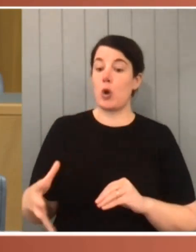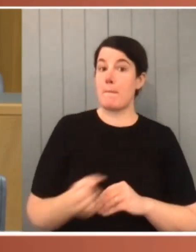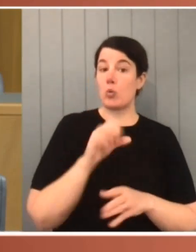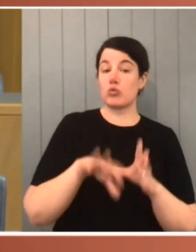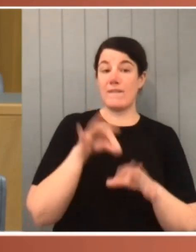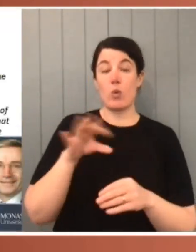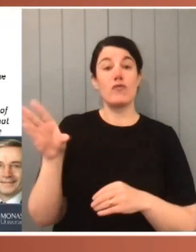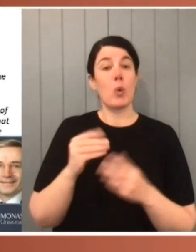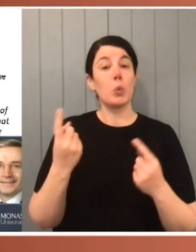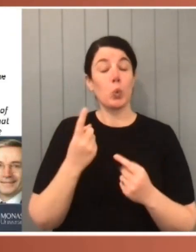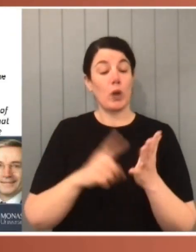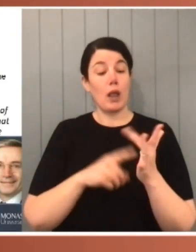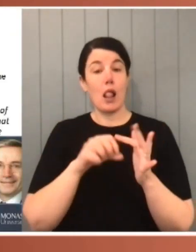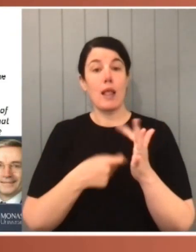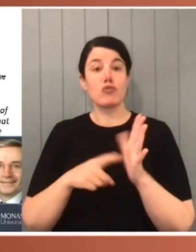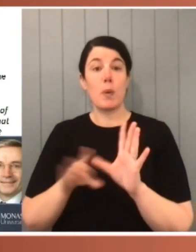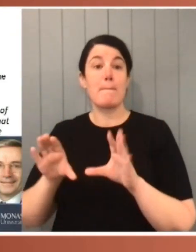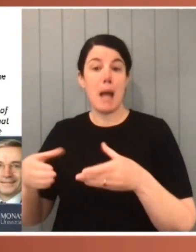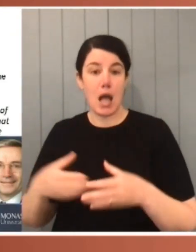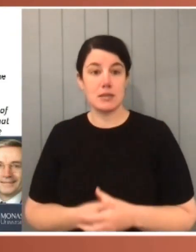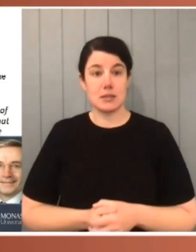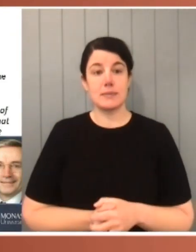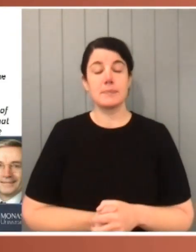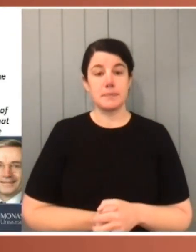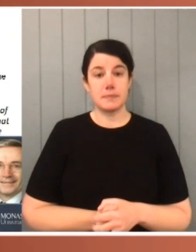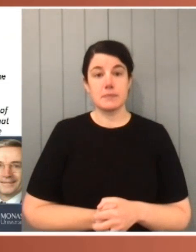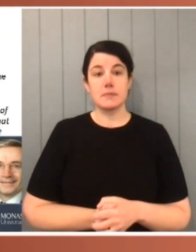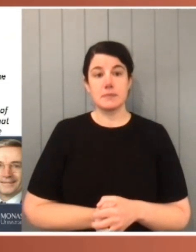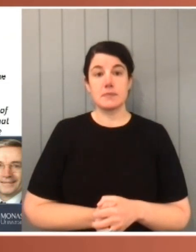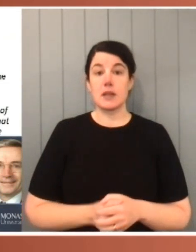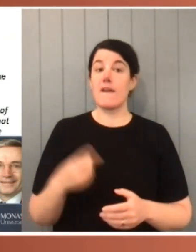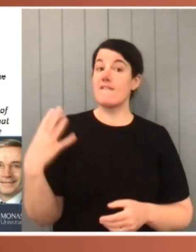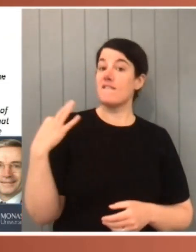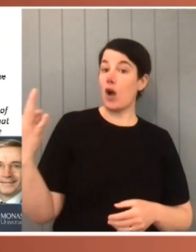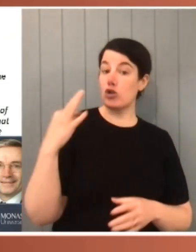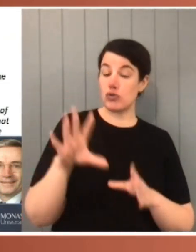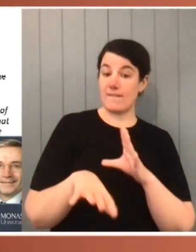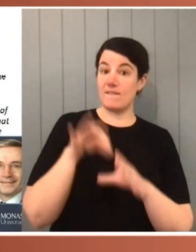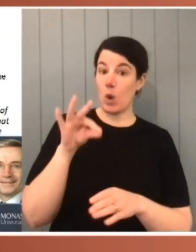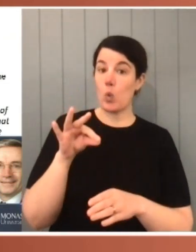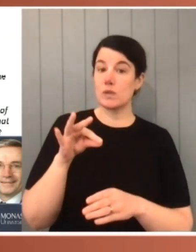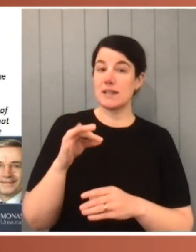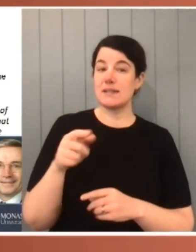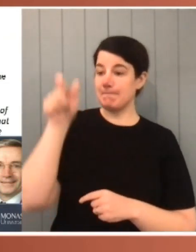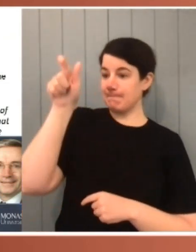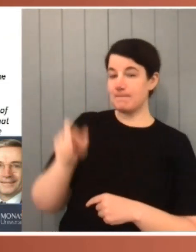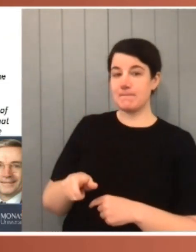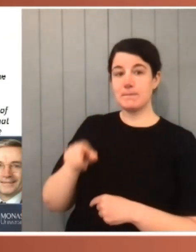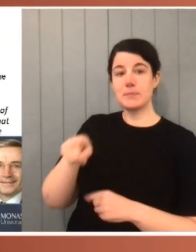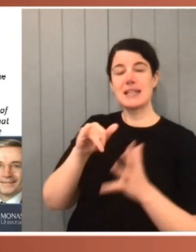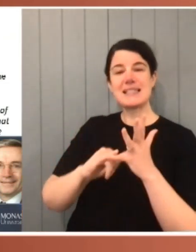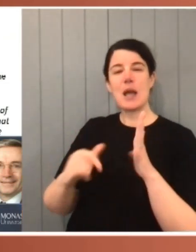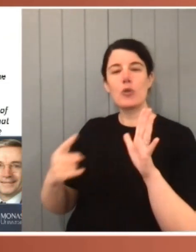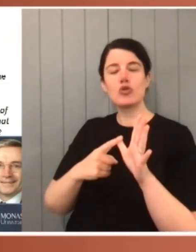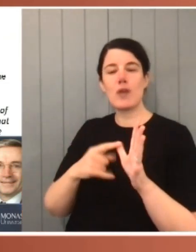The principal torchbearer of the agitation for voluntary voting was the avowed libertarian South Australian